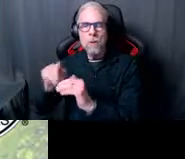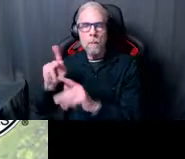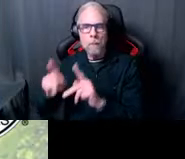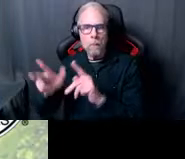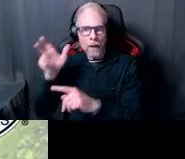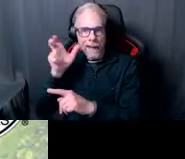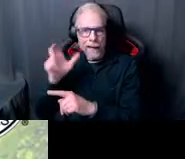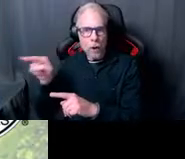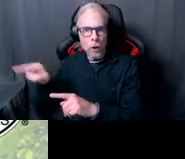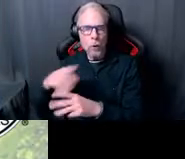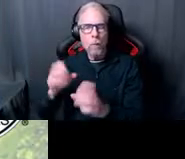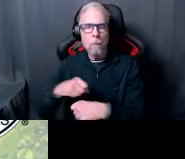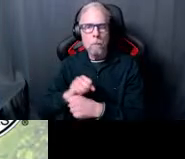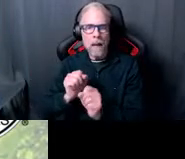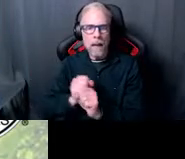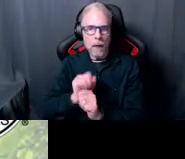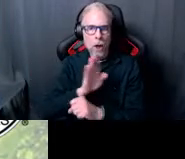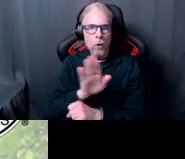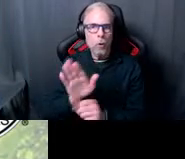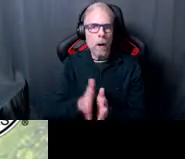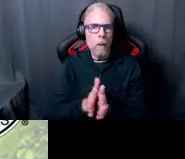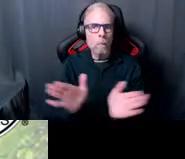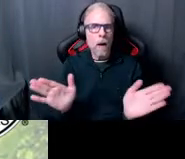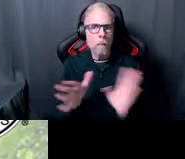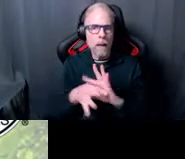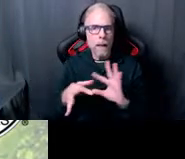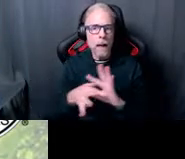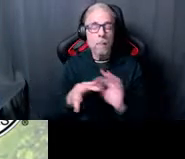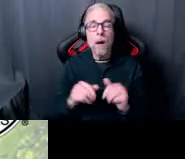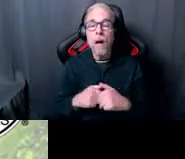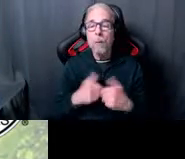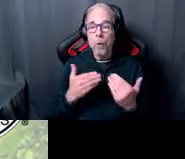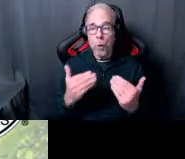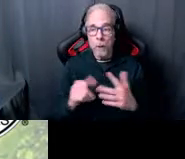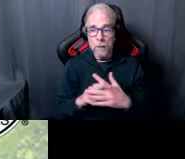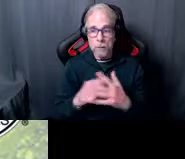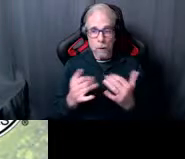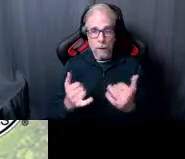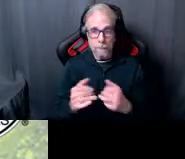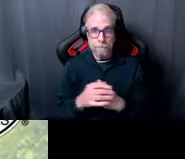comment. So I will go ahead and get started.